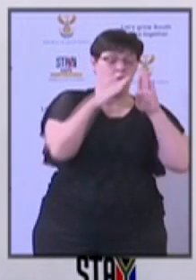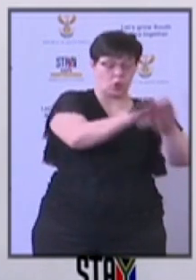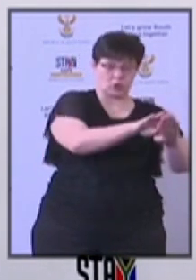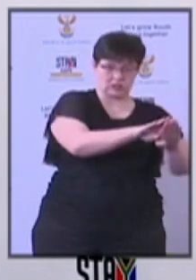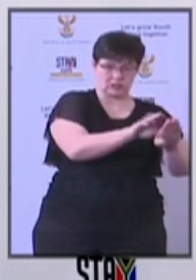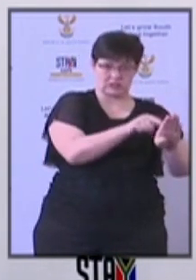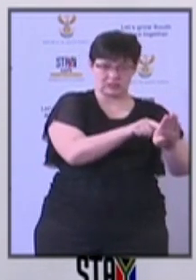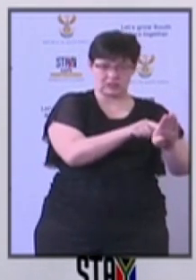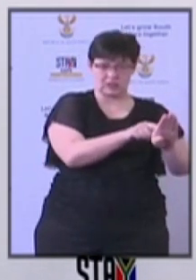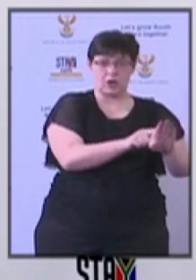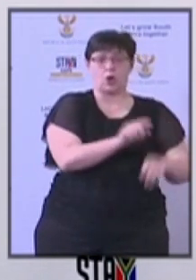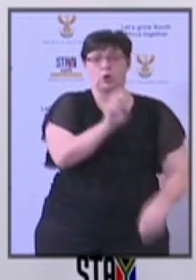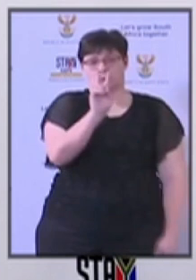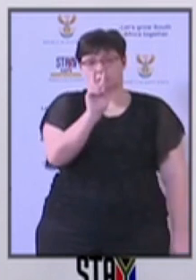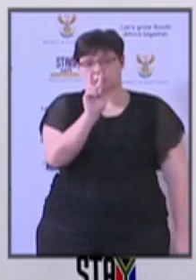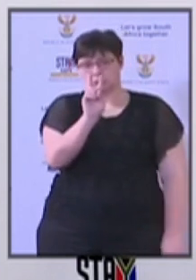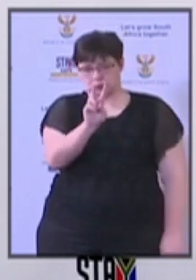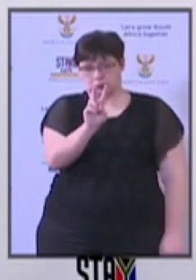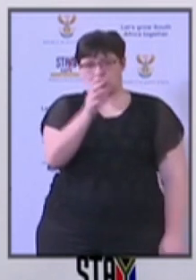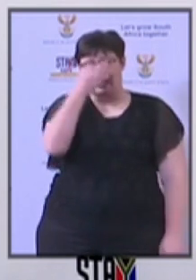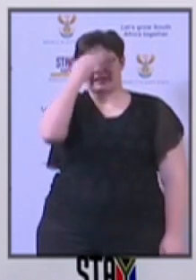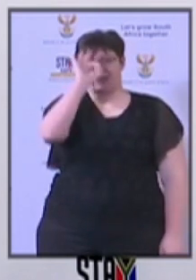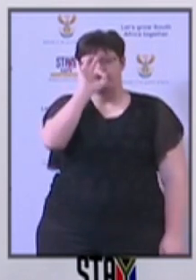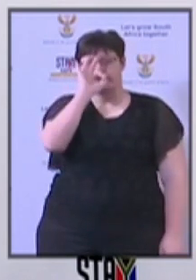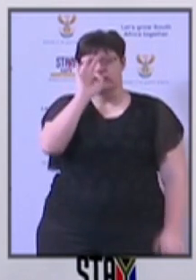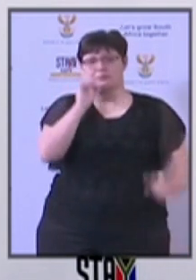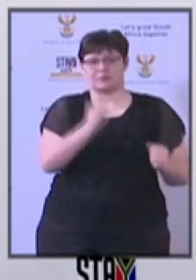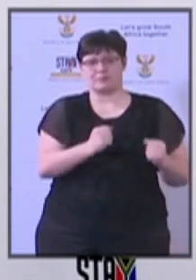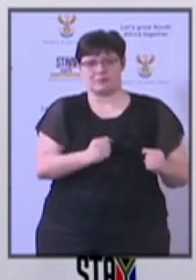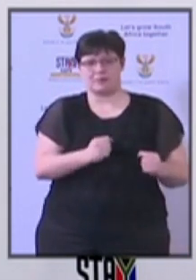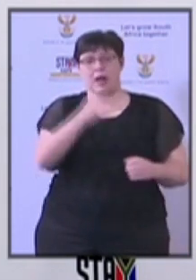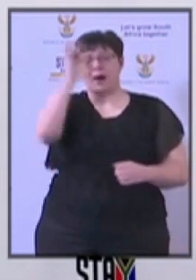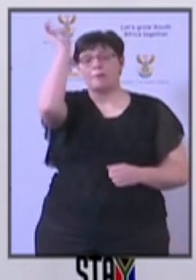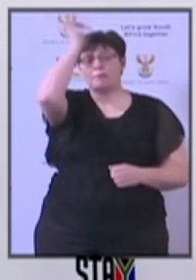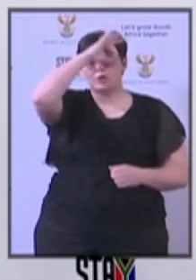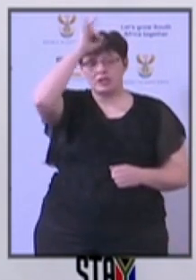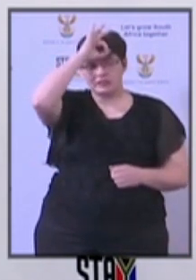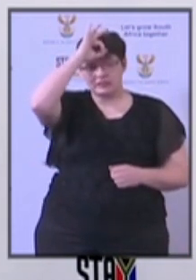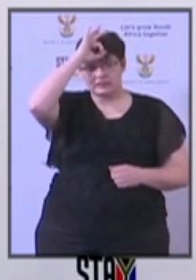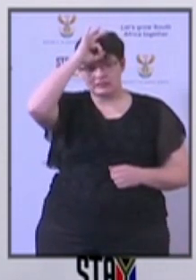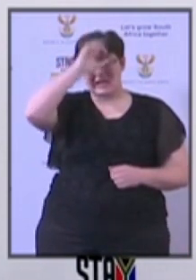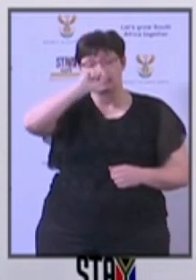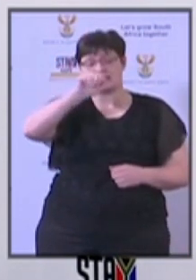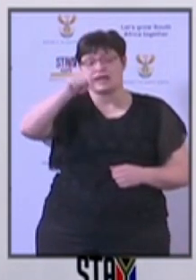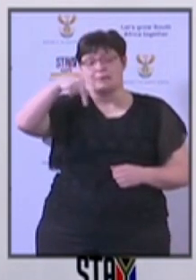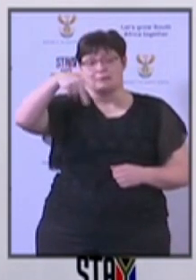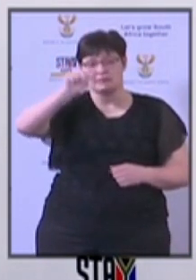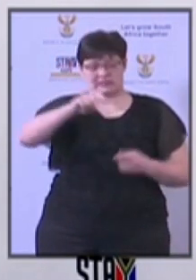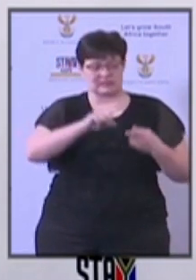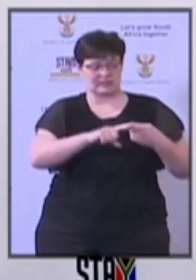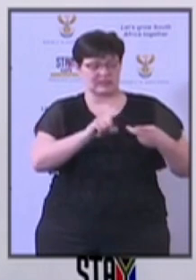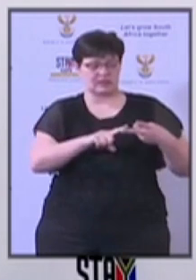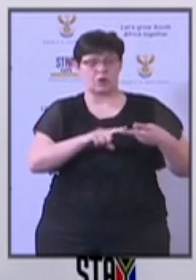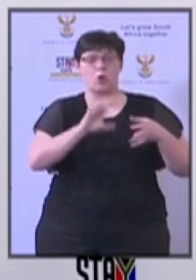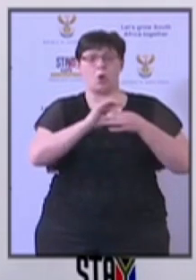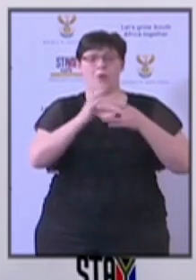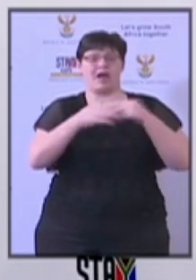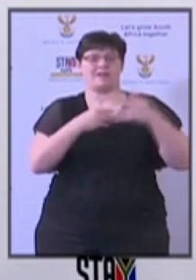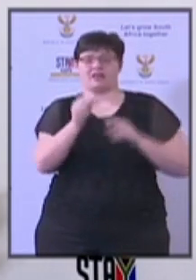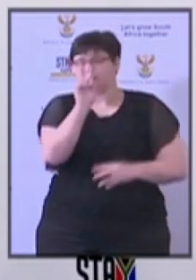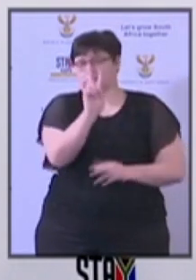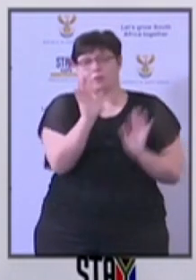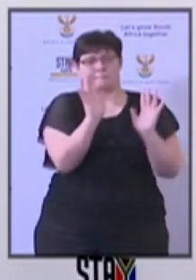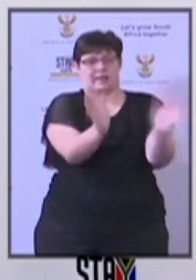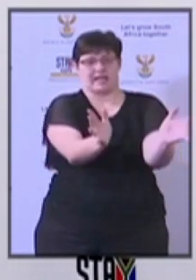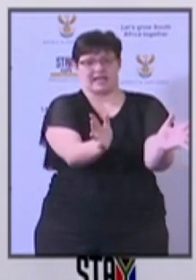there were only 2 government entities. It was police, South African Police Service, SABS, and Home Affairs only. There was